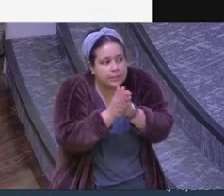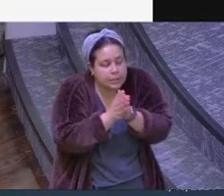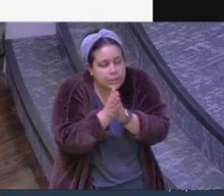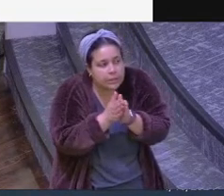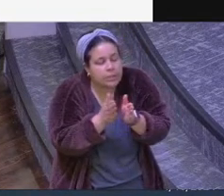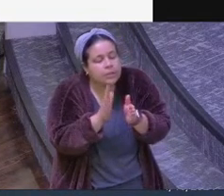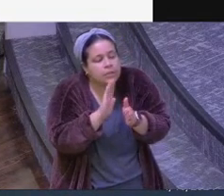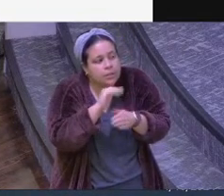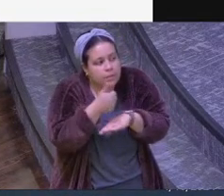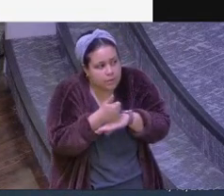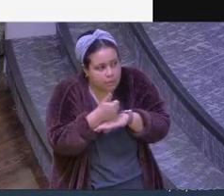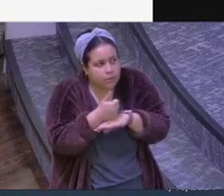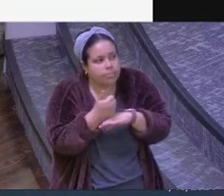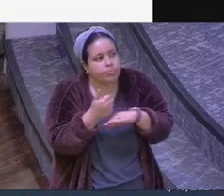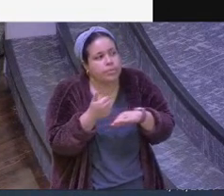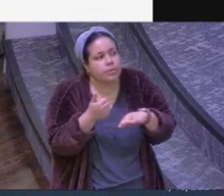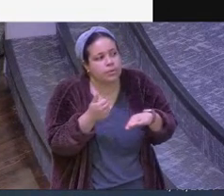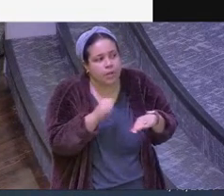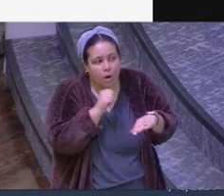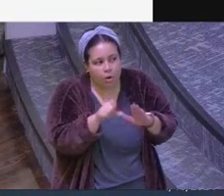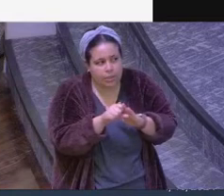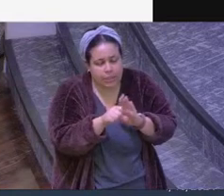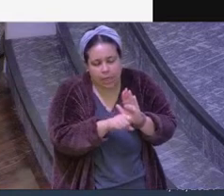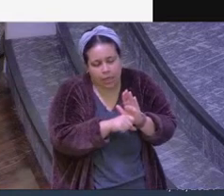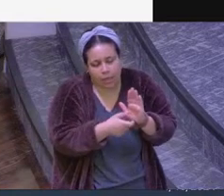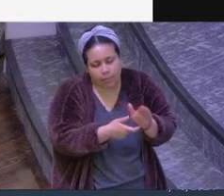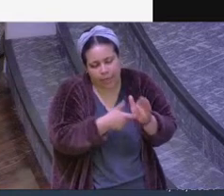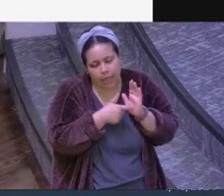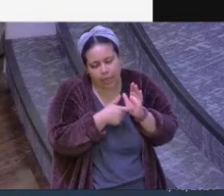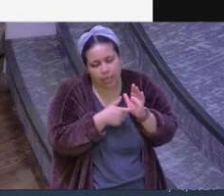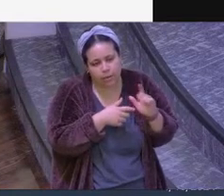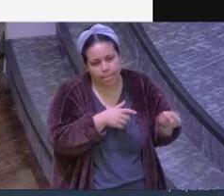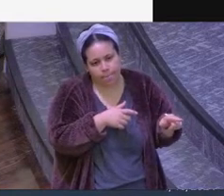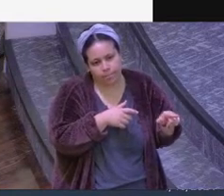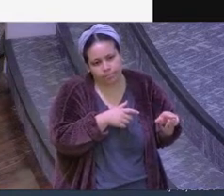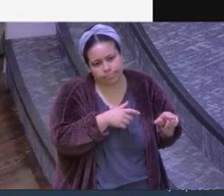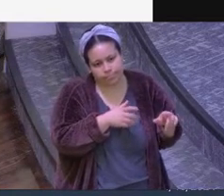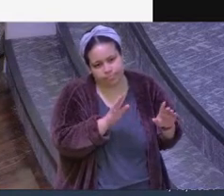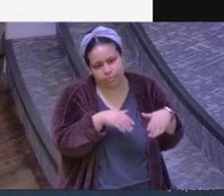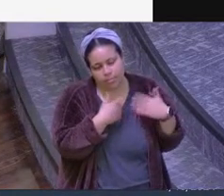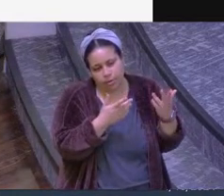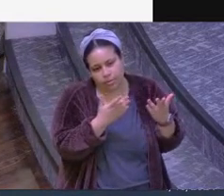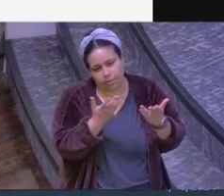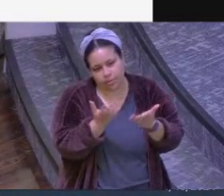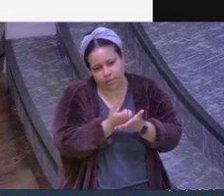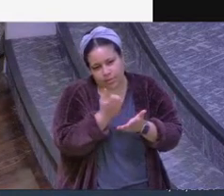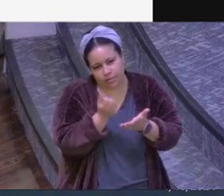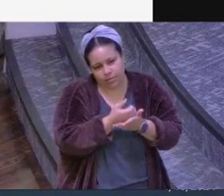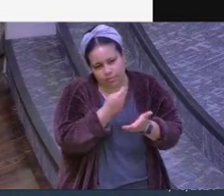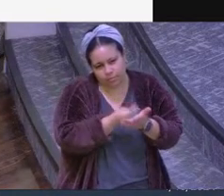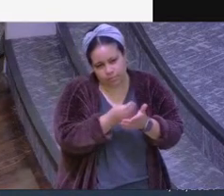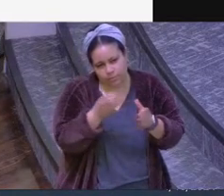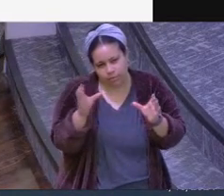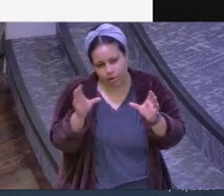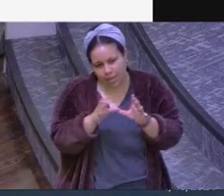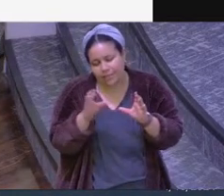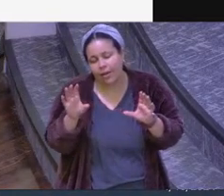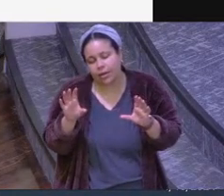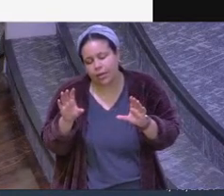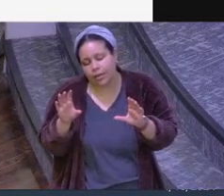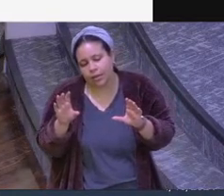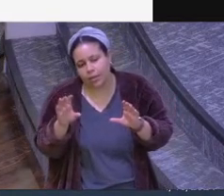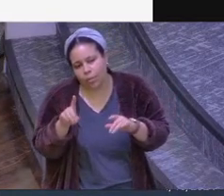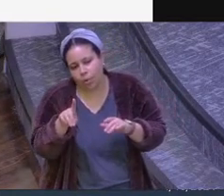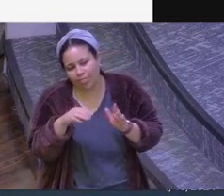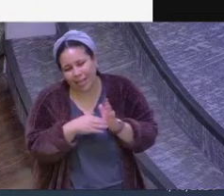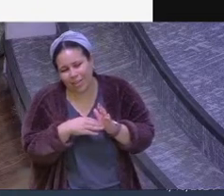budget as a district that aren't state mandated? We would like to propose a salary increase for all classified employees of